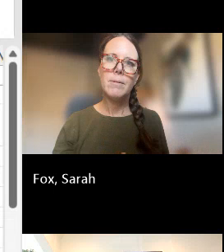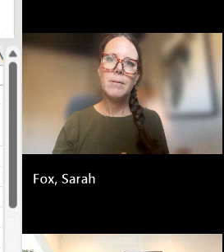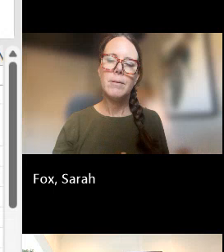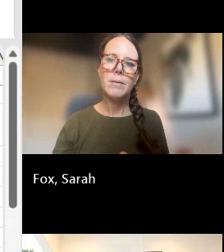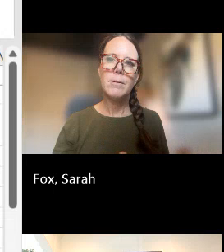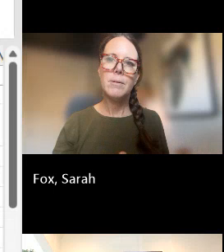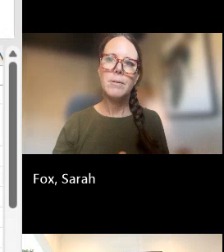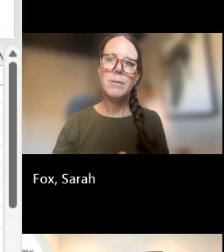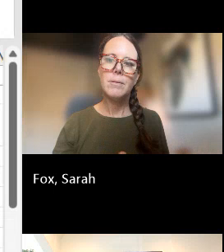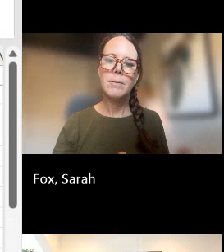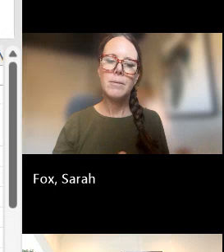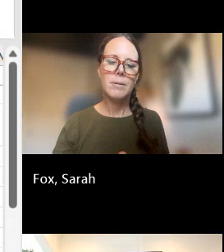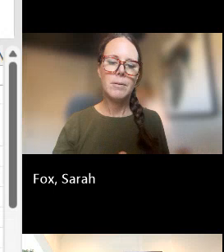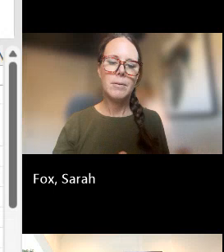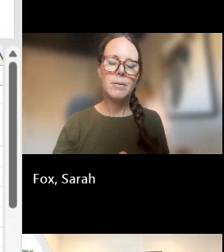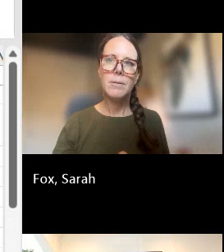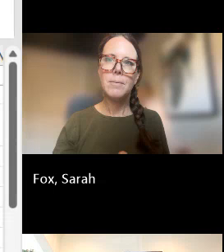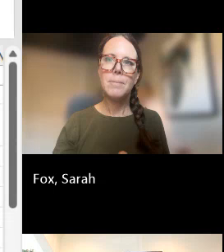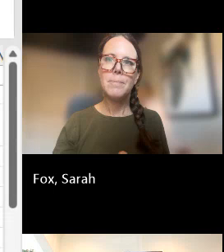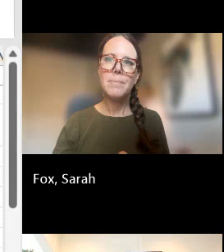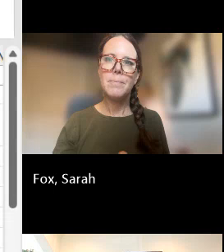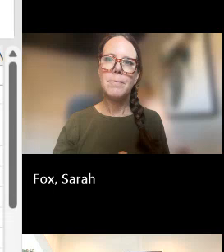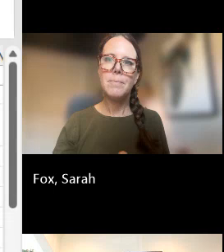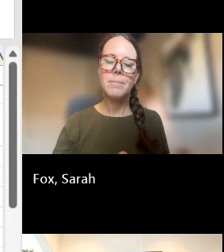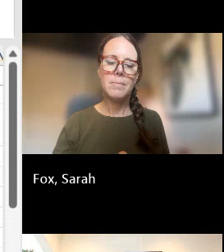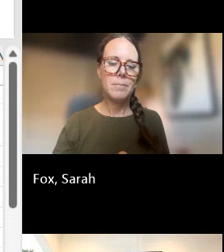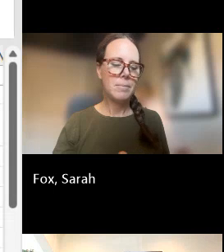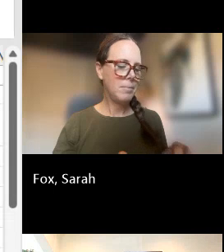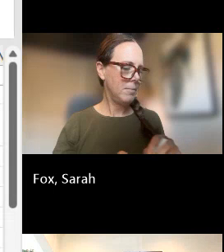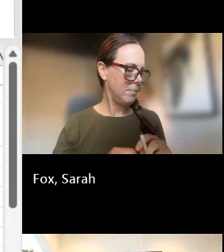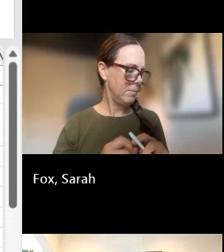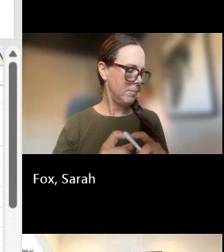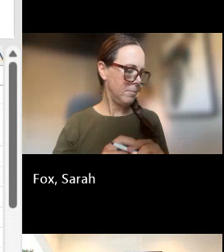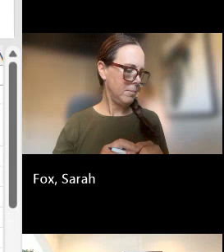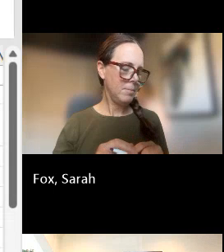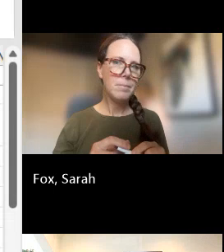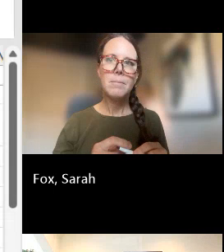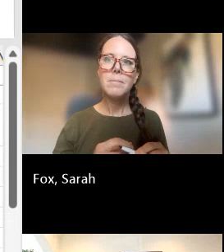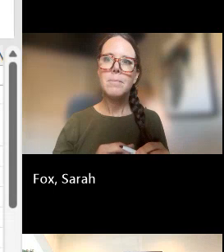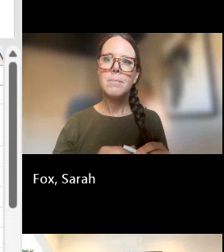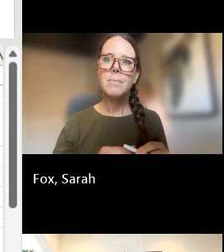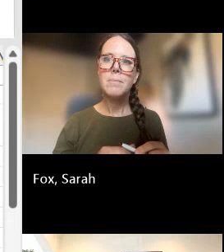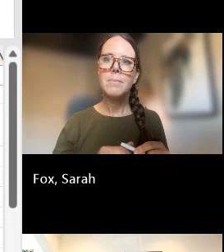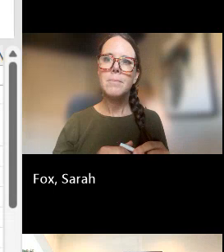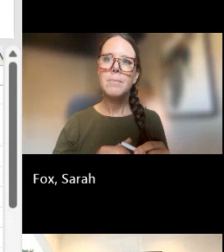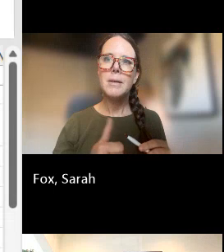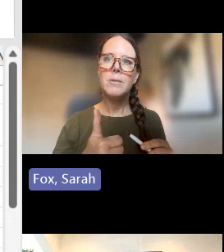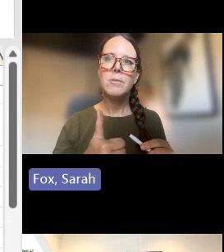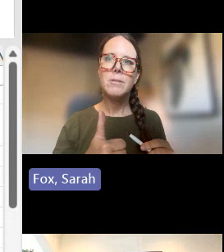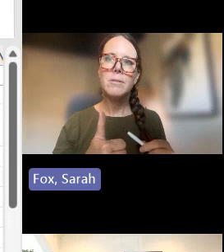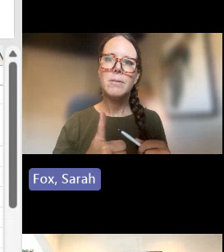We have how many are you? We have all 6 in the room with their thumbs up.